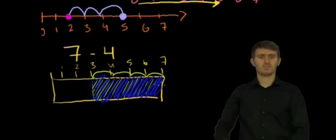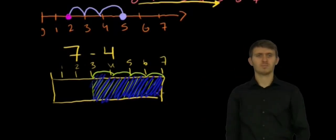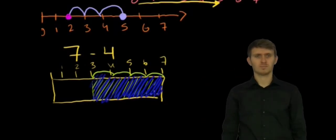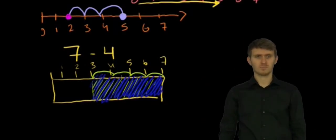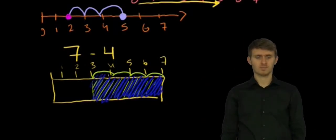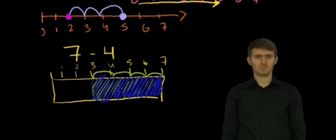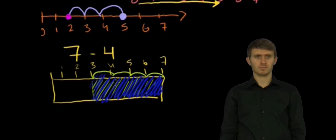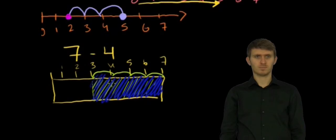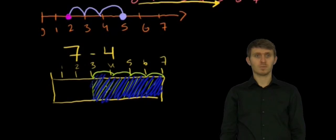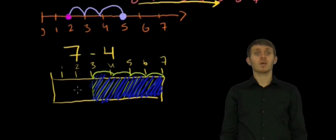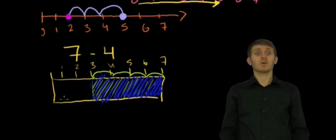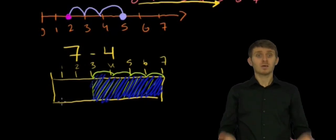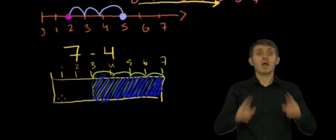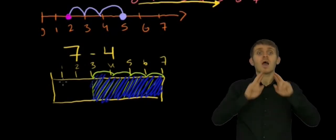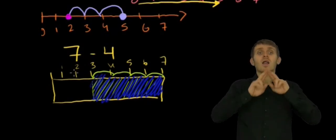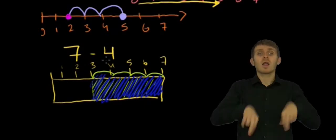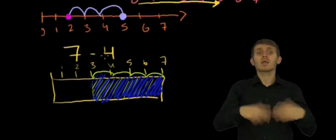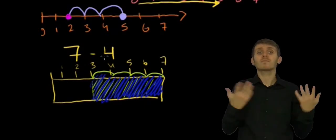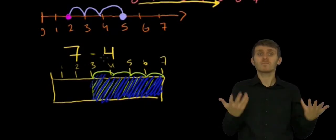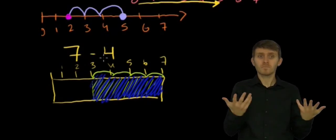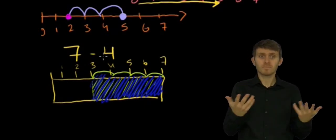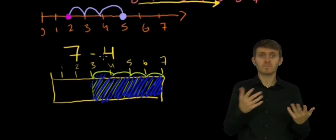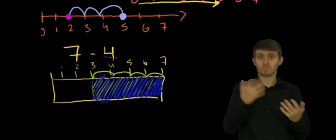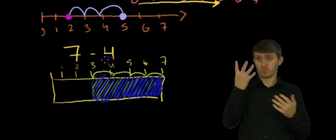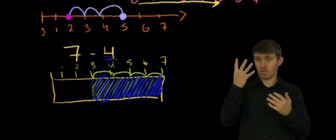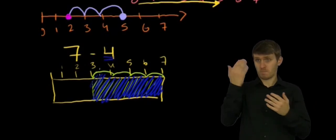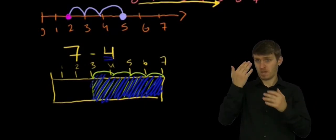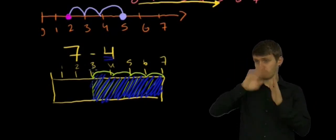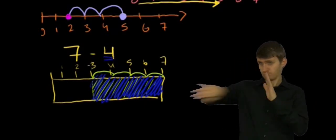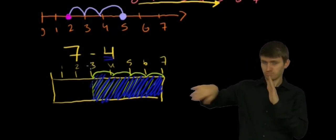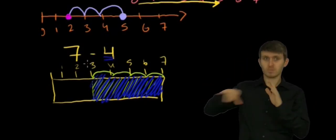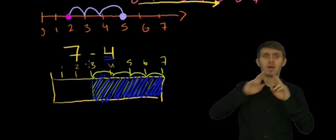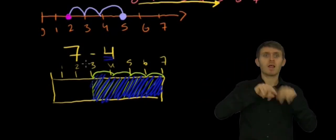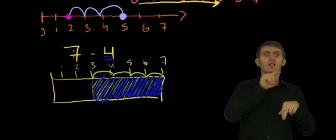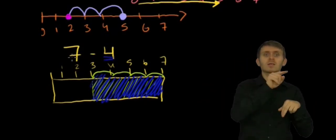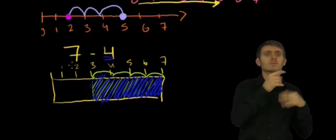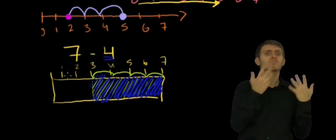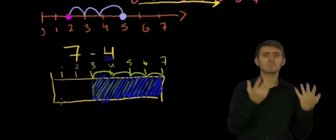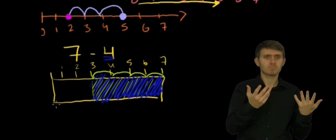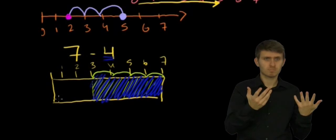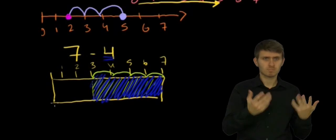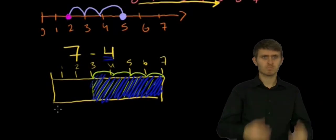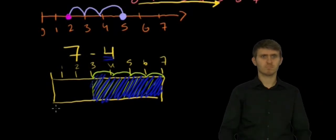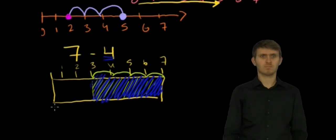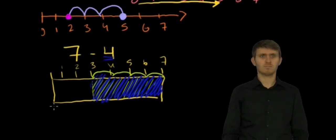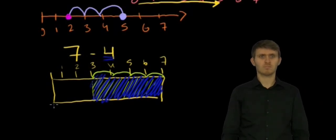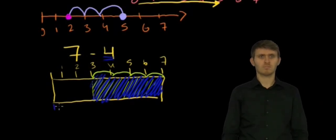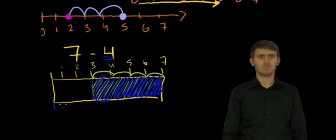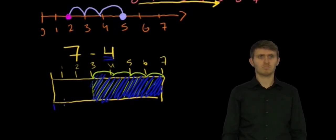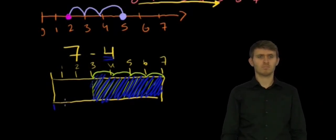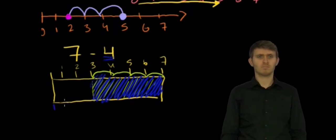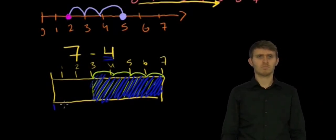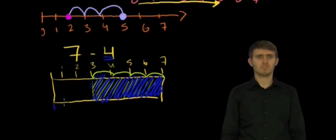away. I'm sawing that off. So I'm just left with, after I saw off the 4 inches or feet or whatever of the wood, I'm left